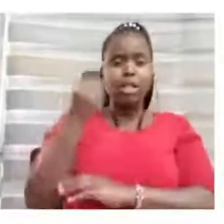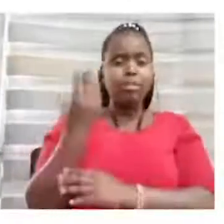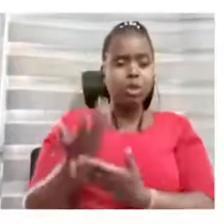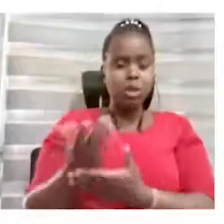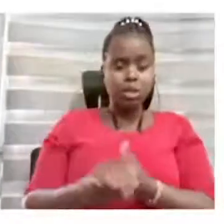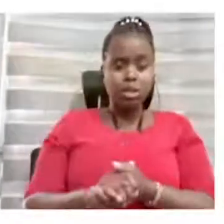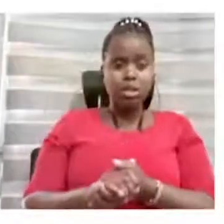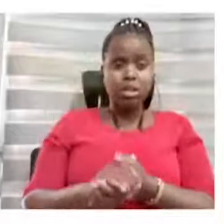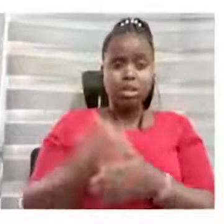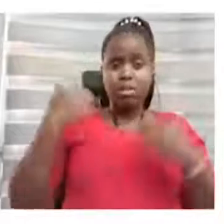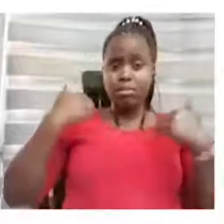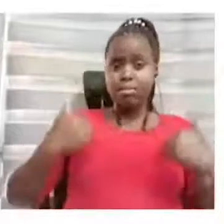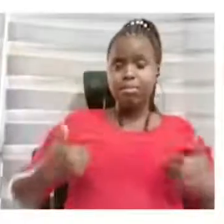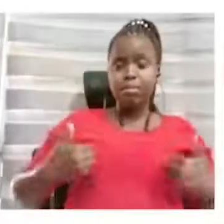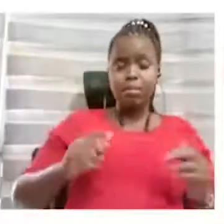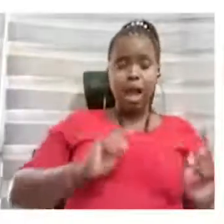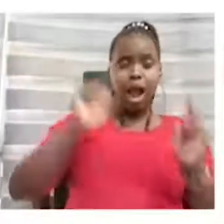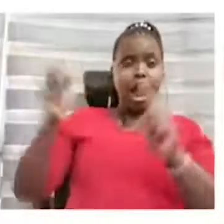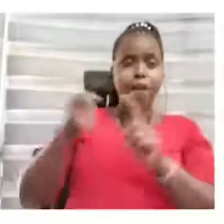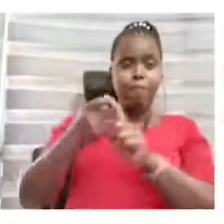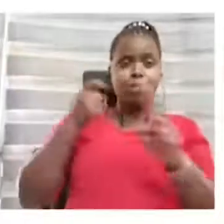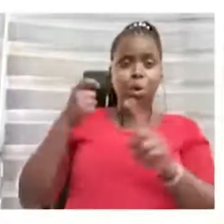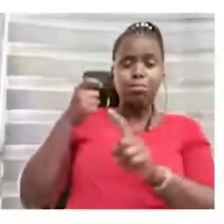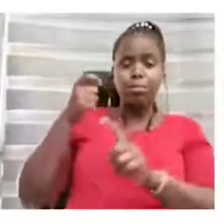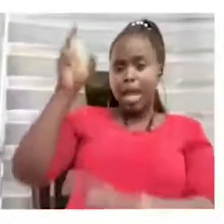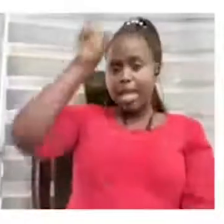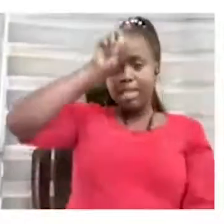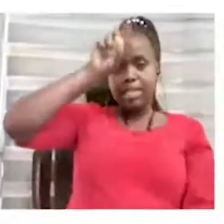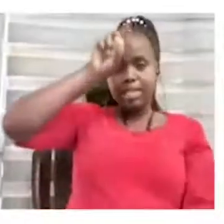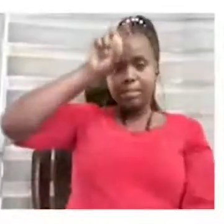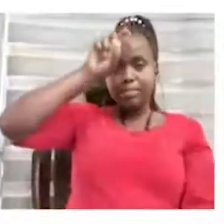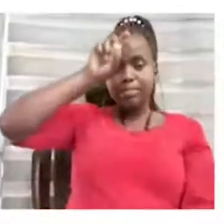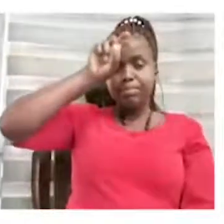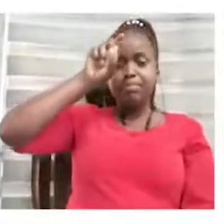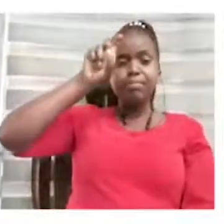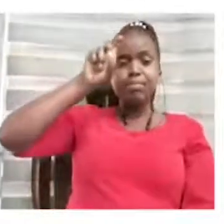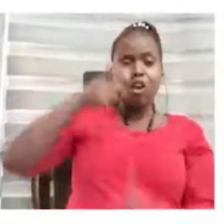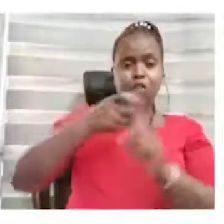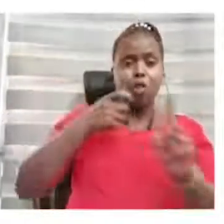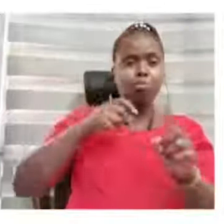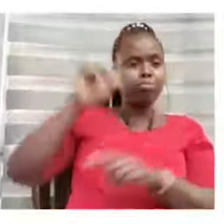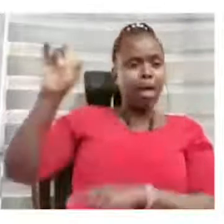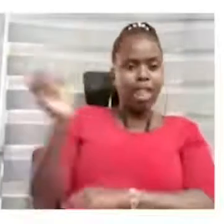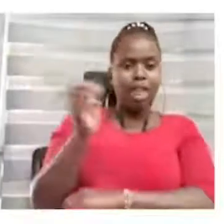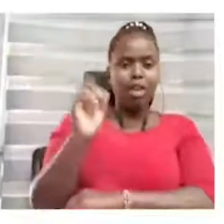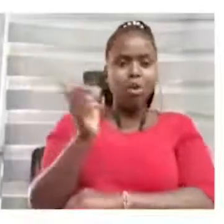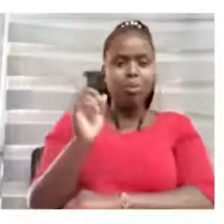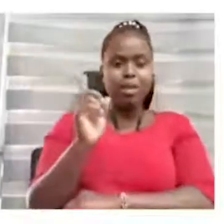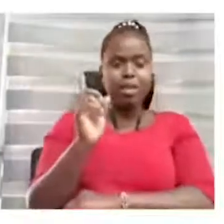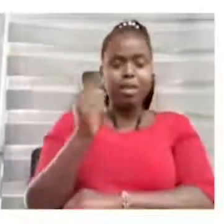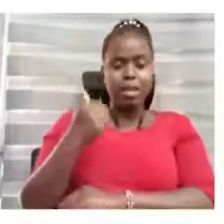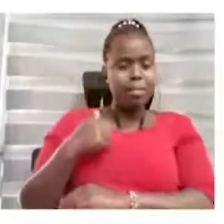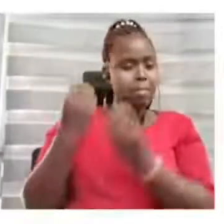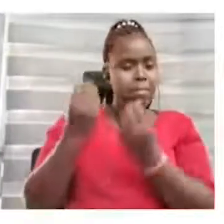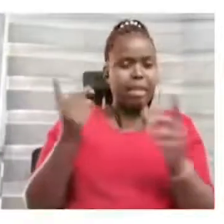and I originally come from Egypt, so down the Nile from Nairobi. I've been many times to